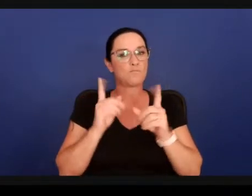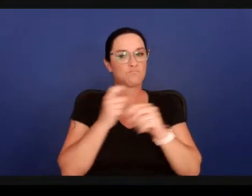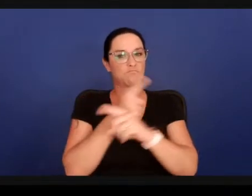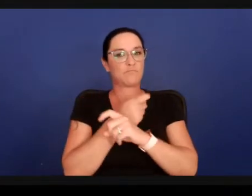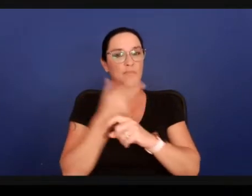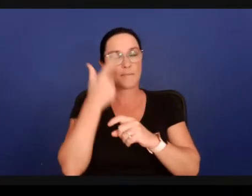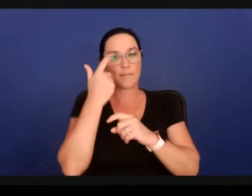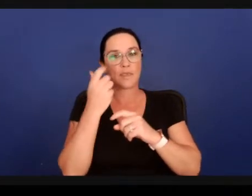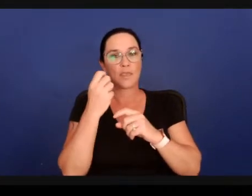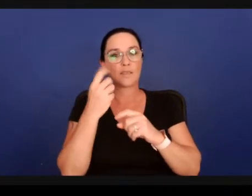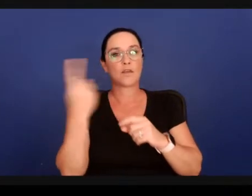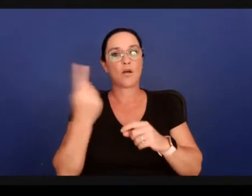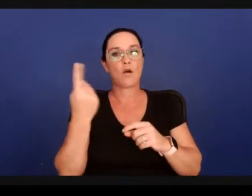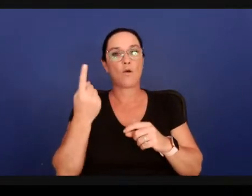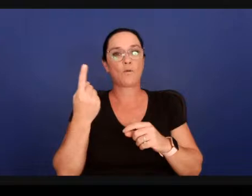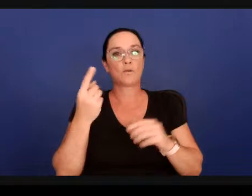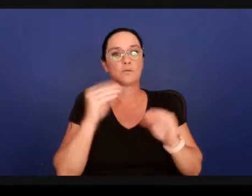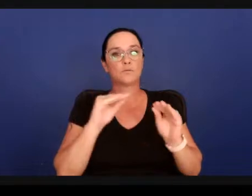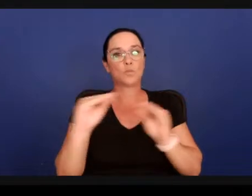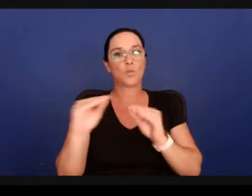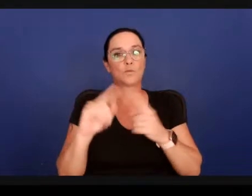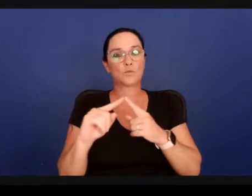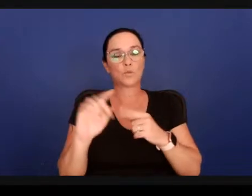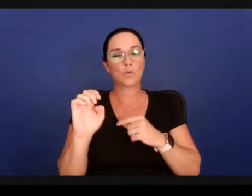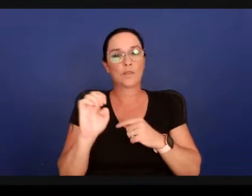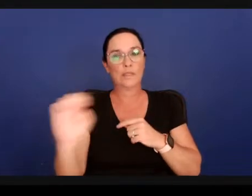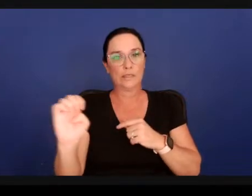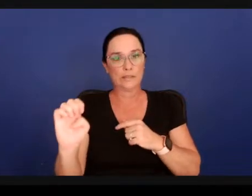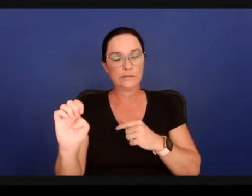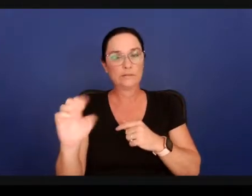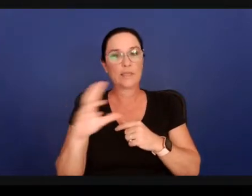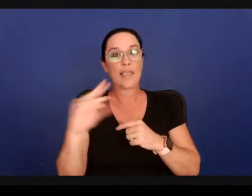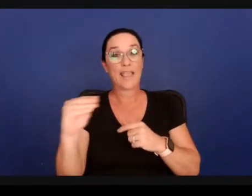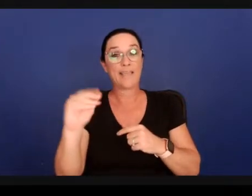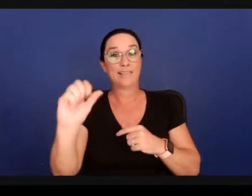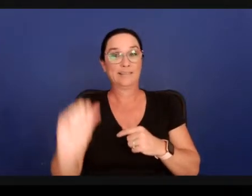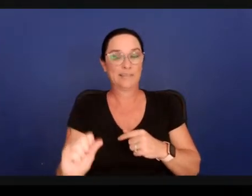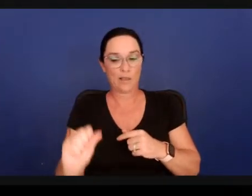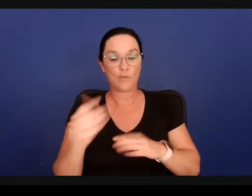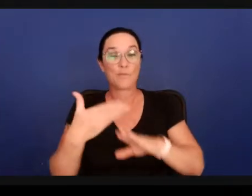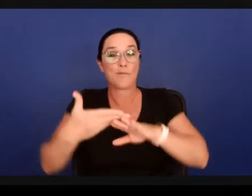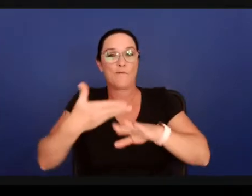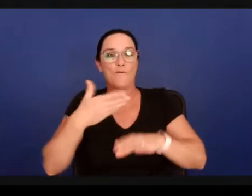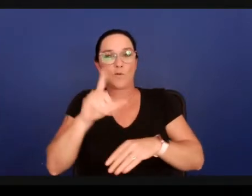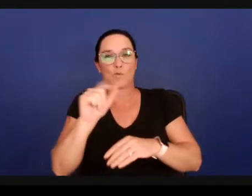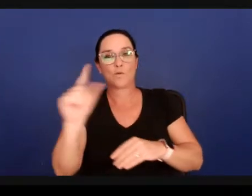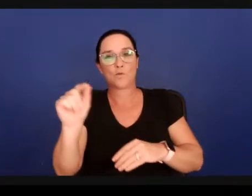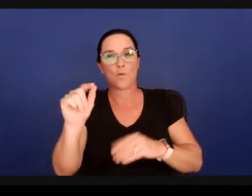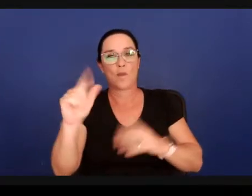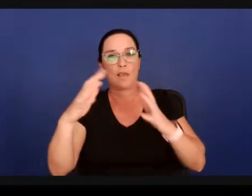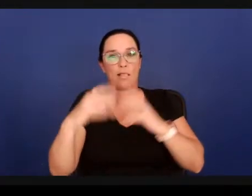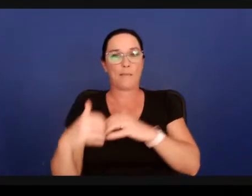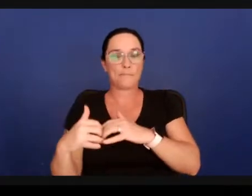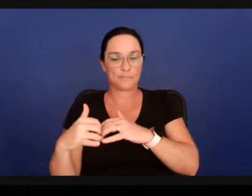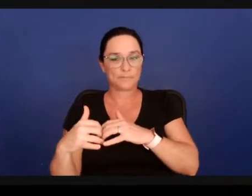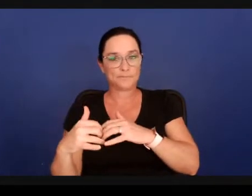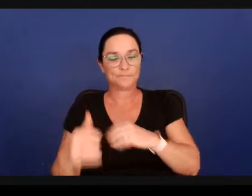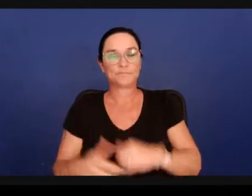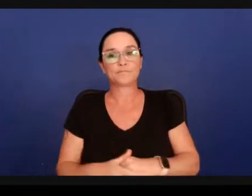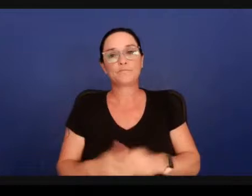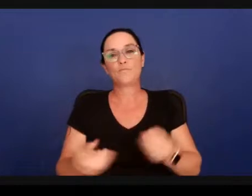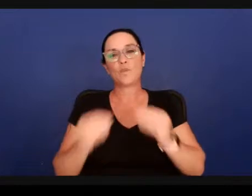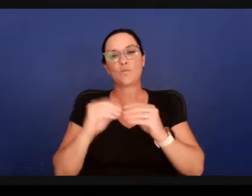the thing to the east and to the south, even before 2018 collapse, right? So there's a little bit more complication